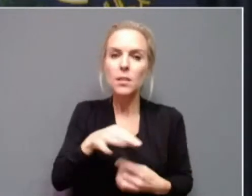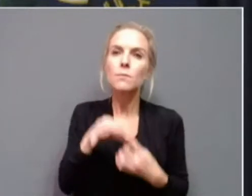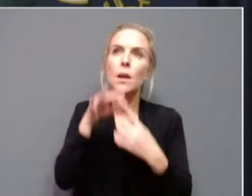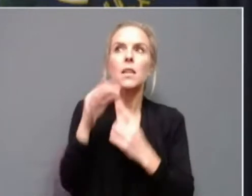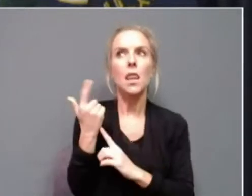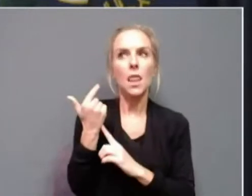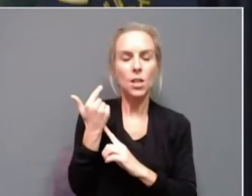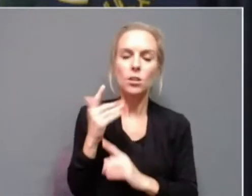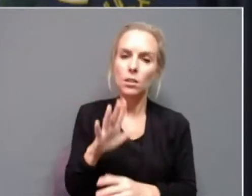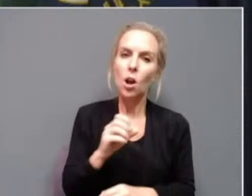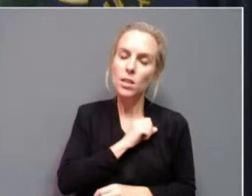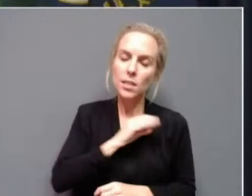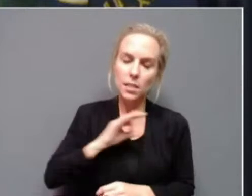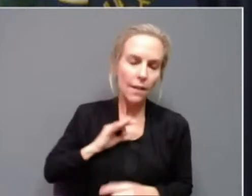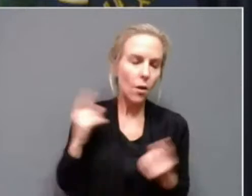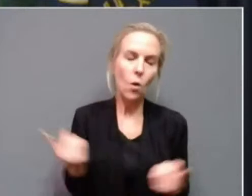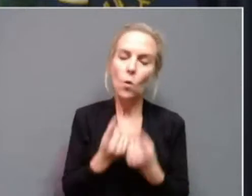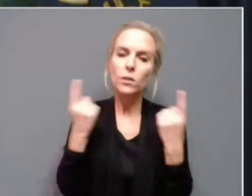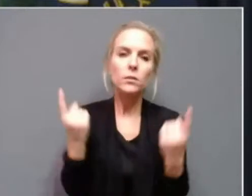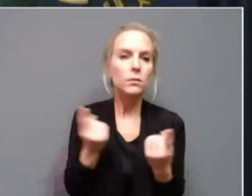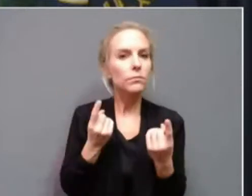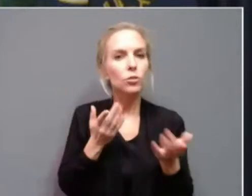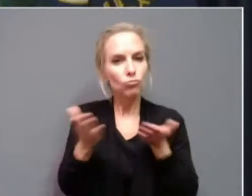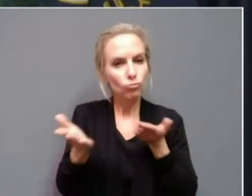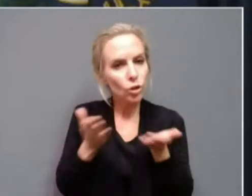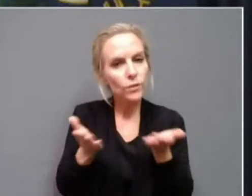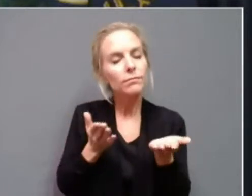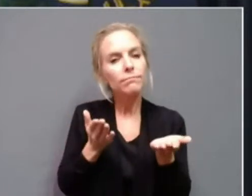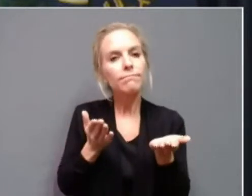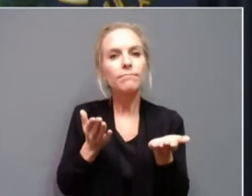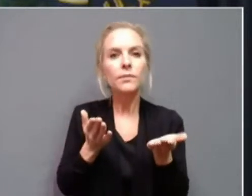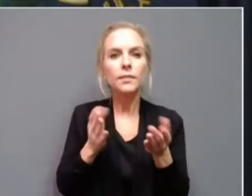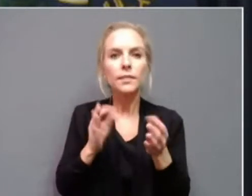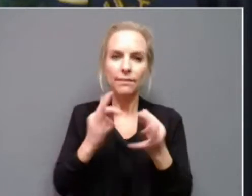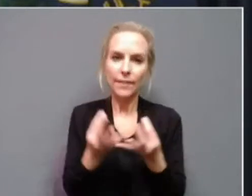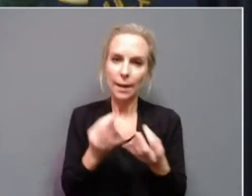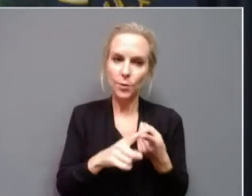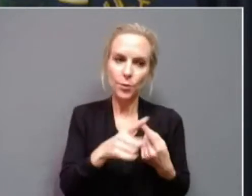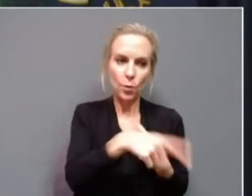always, serves as family to those people.